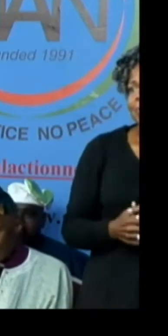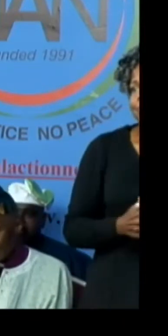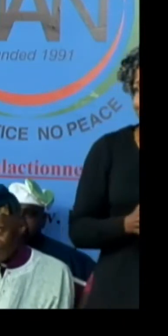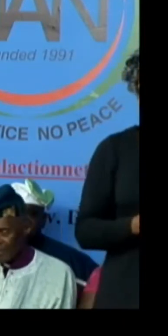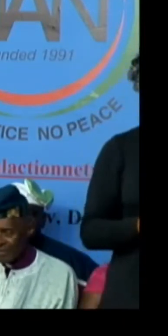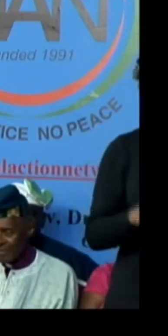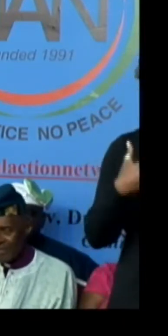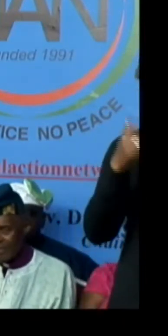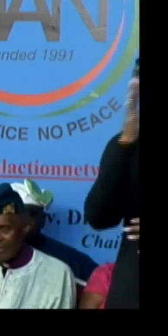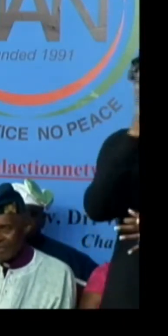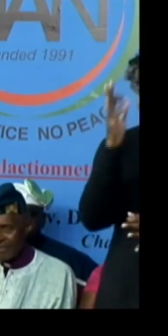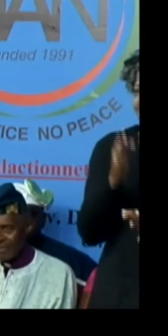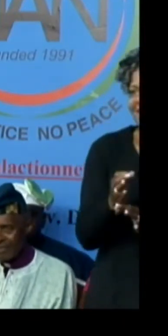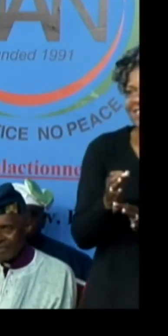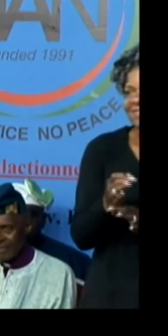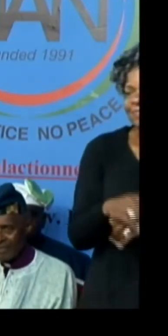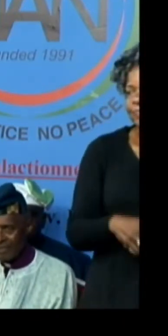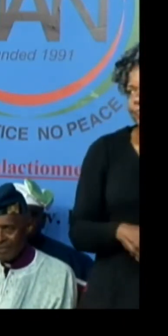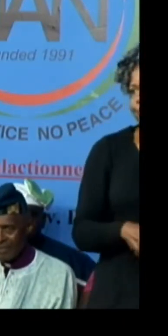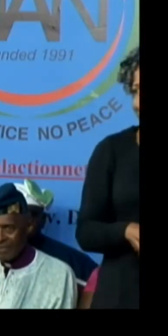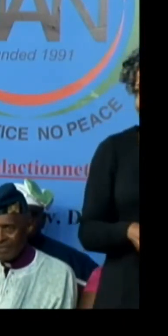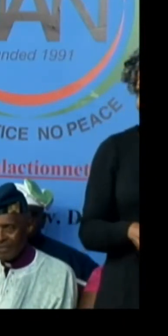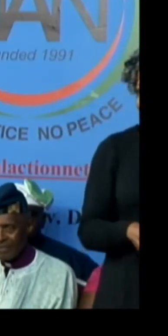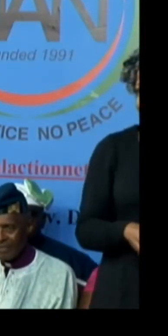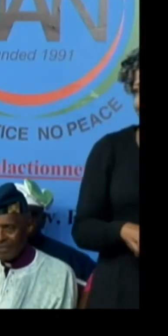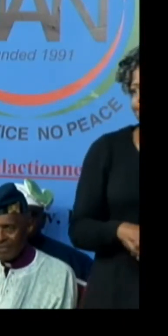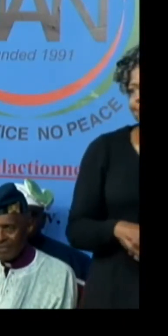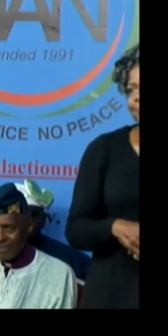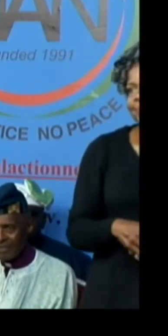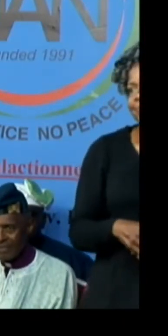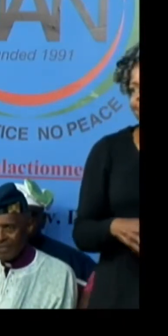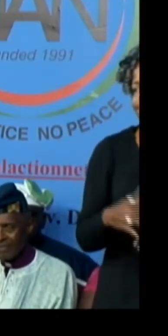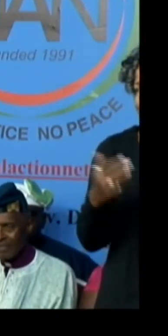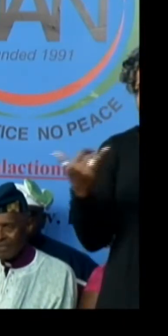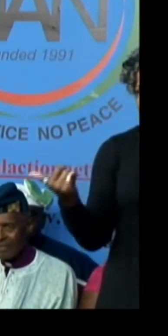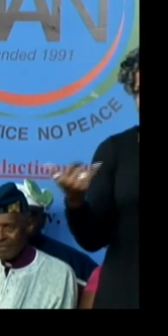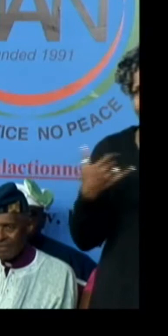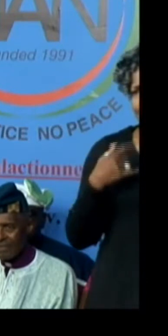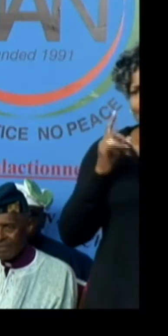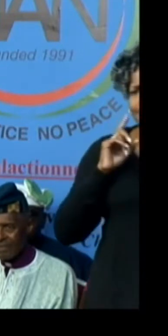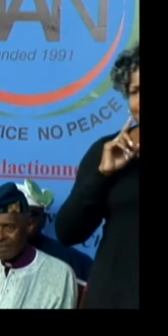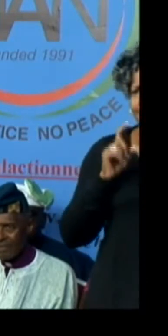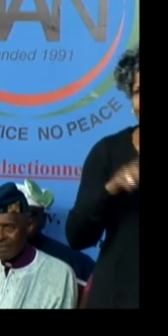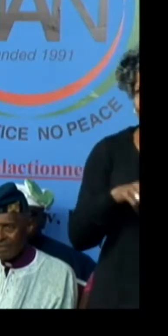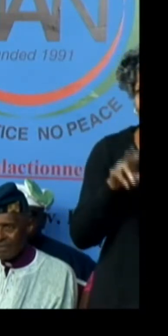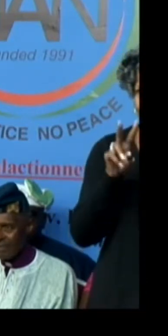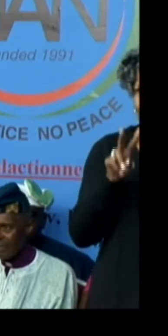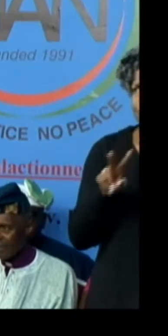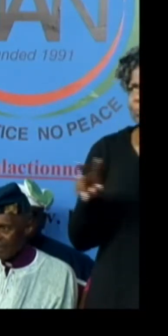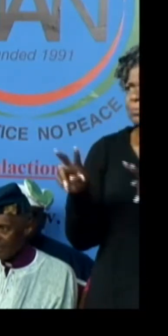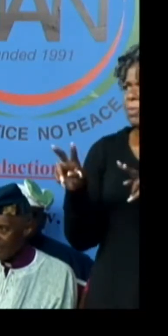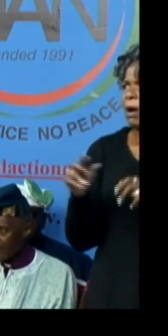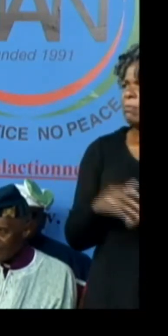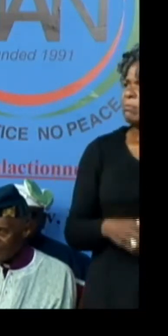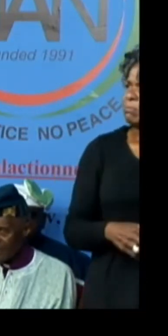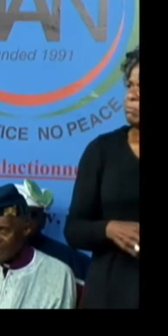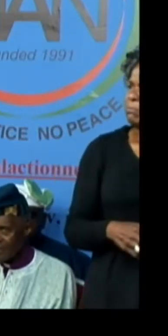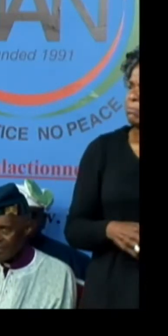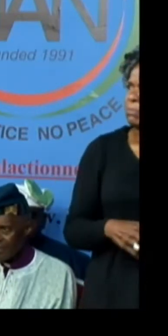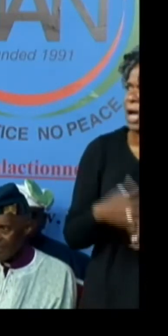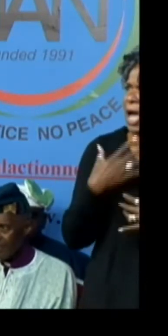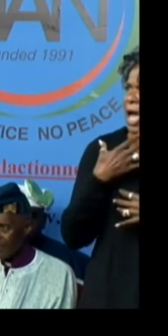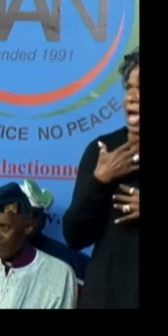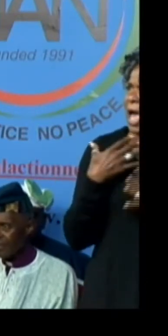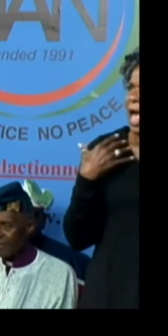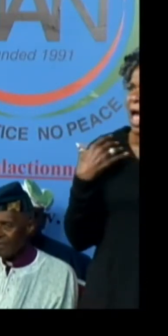Well, I looked and I couldn't believe they were going to vote to take this health